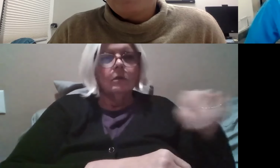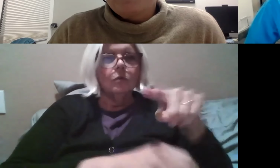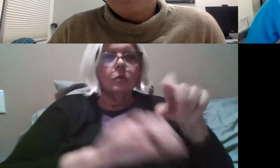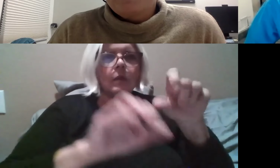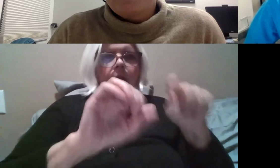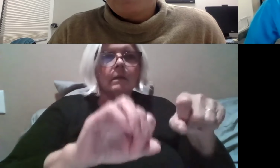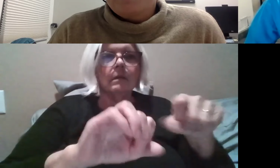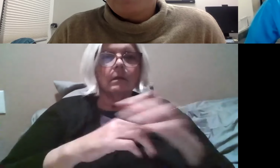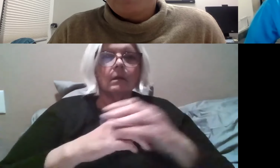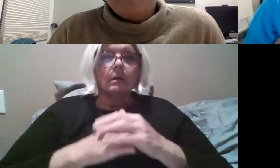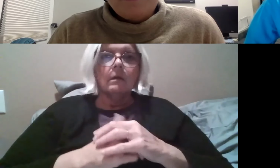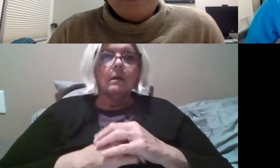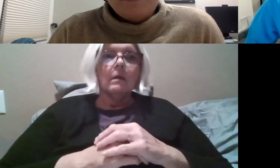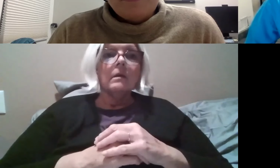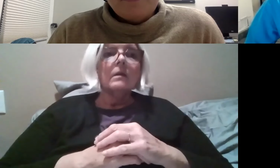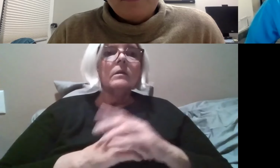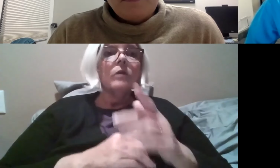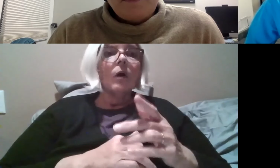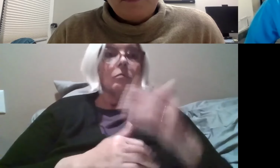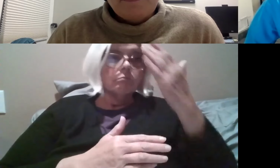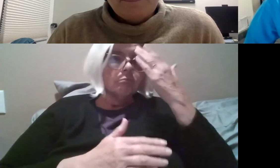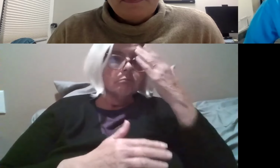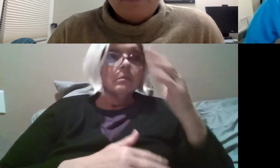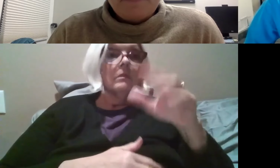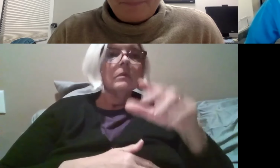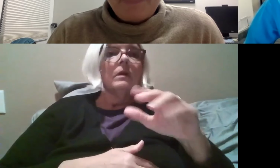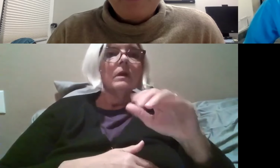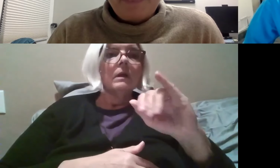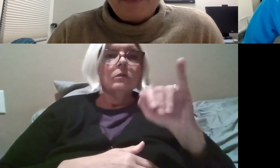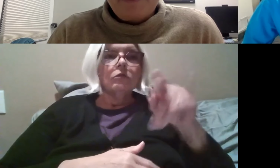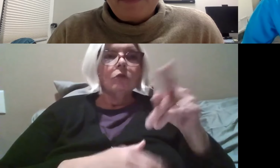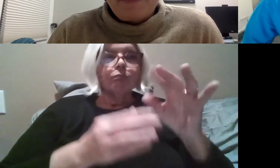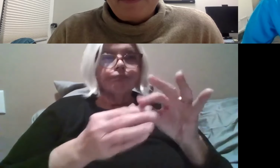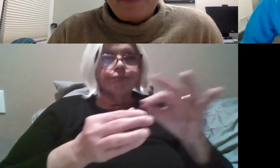who is doing ASL interpretation. So thank you, Joan.